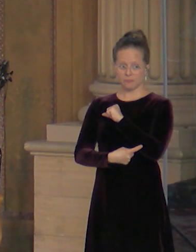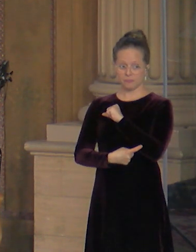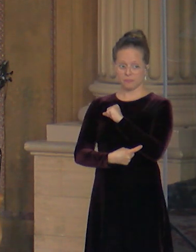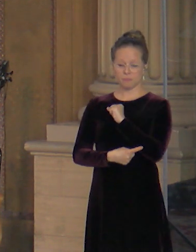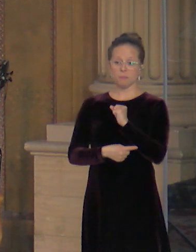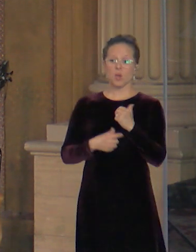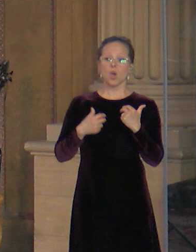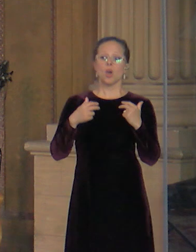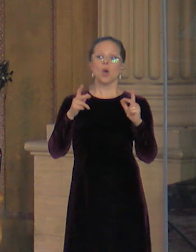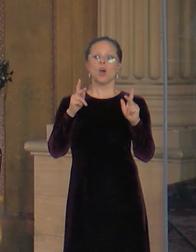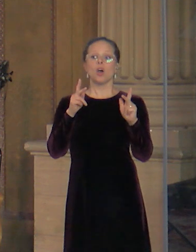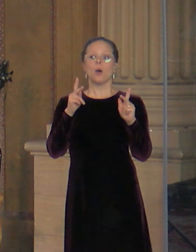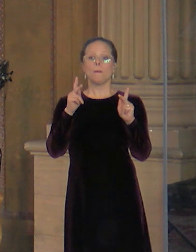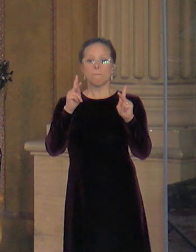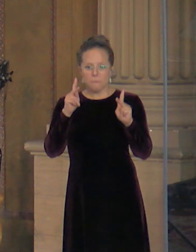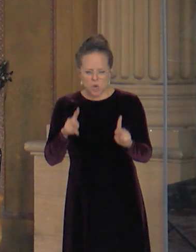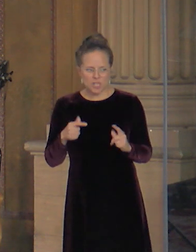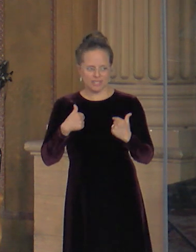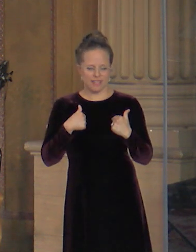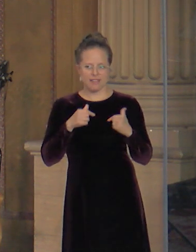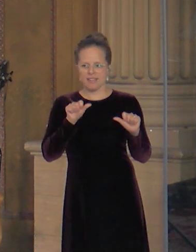wrong he can't make us do the wrong